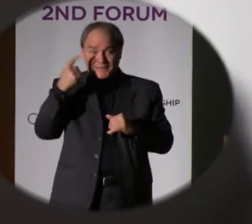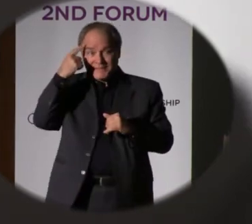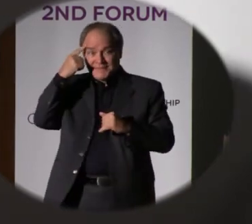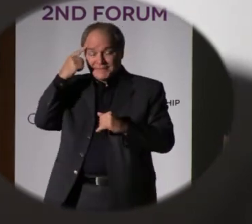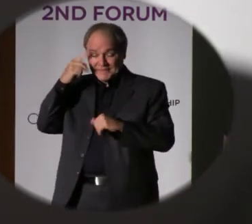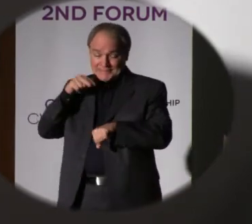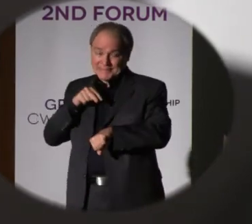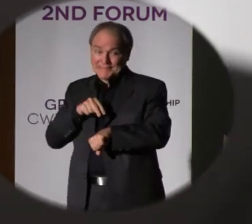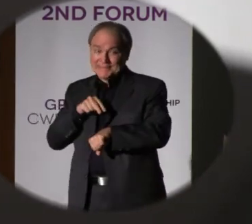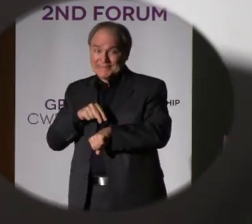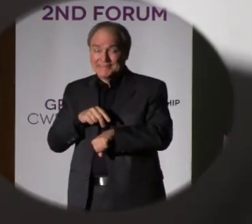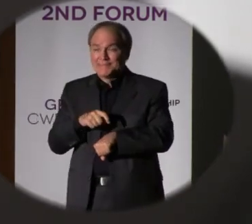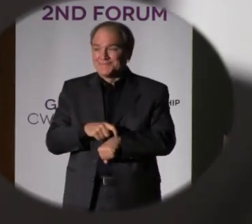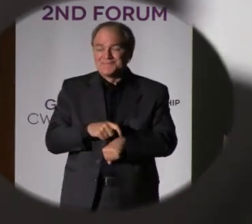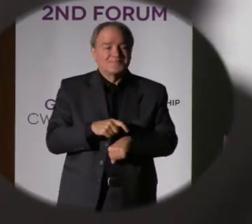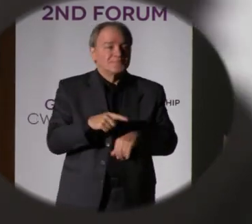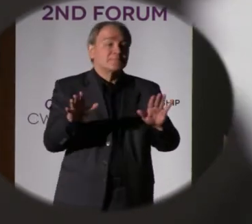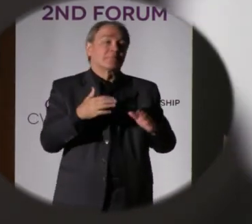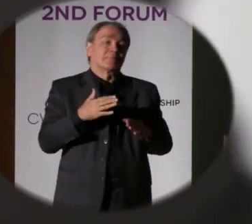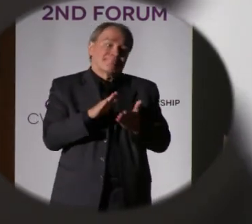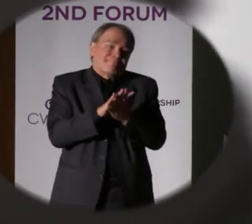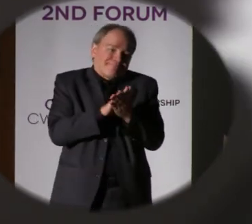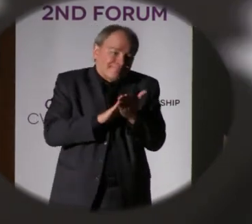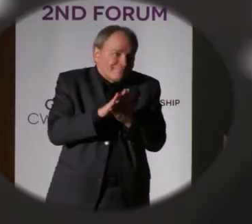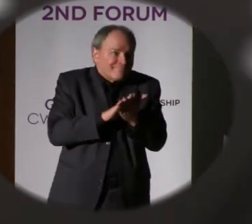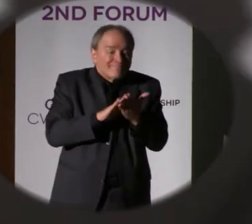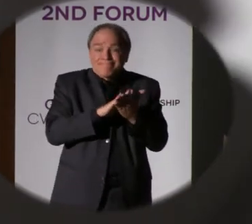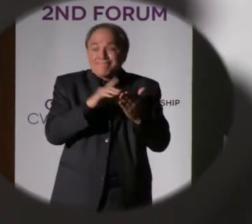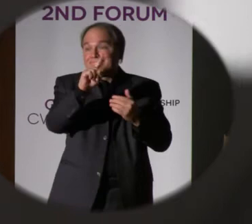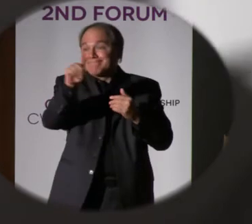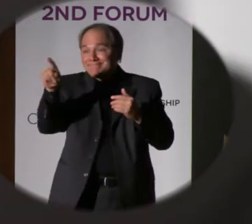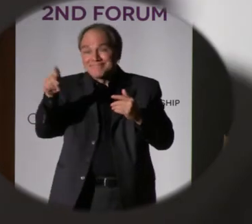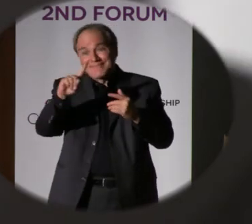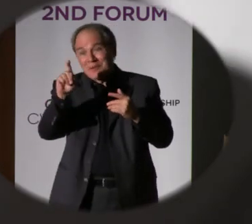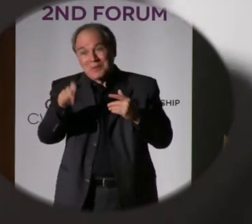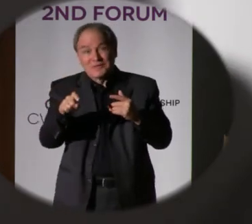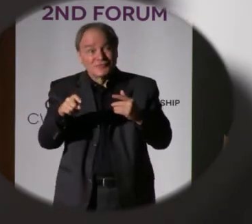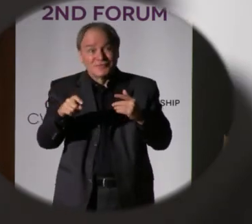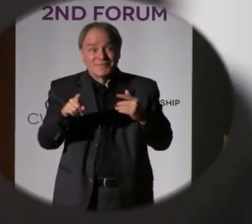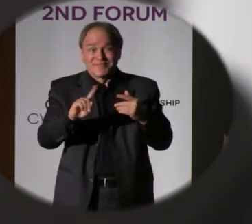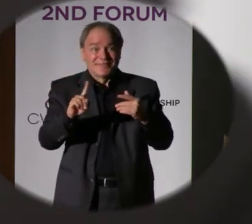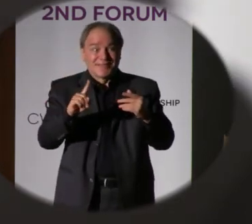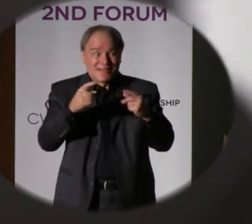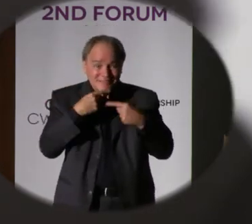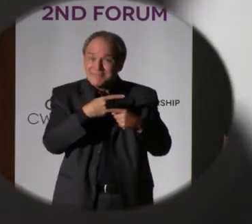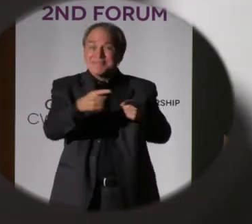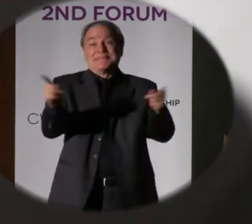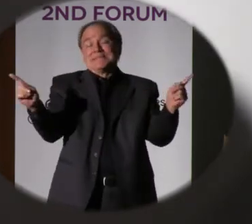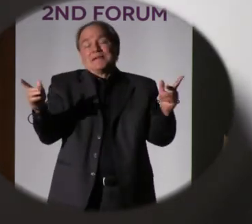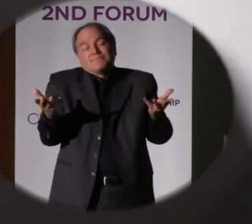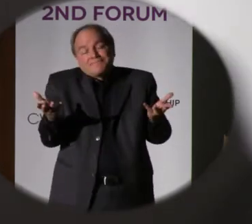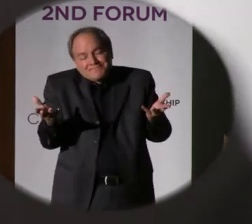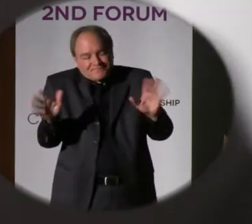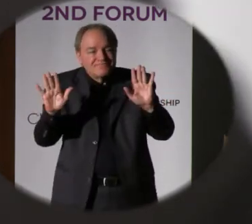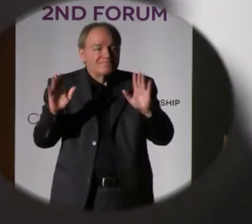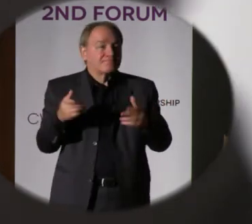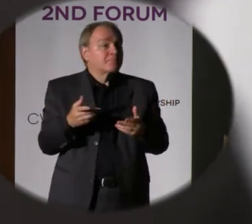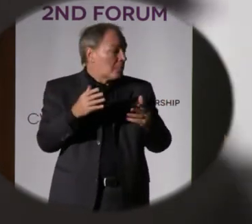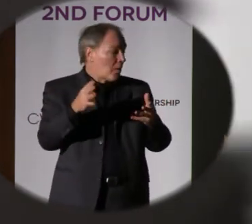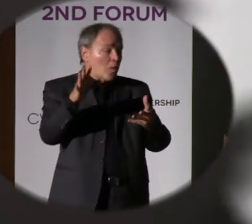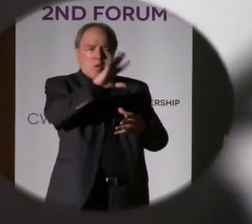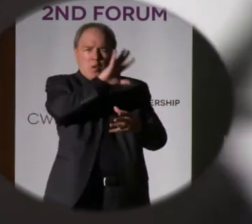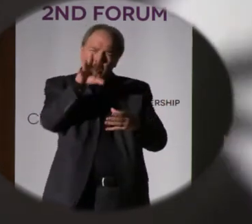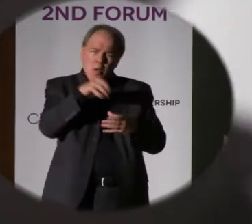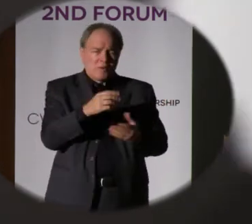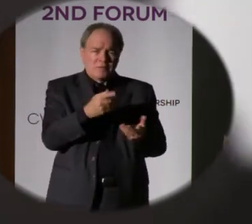so I apologize for those who haven't had their questions read out loud. But again, all this information, all these